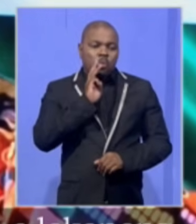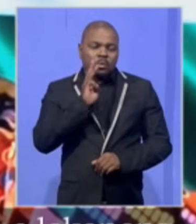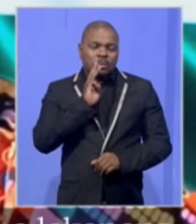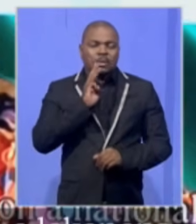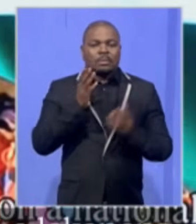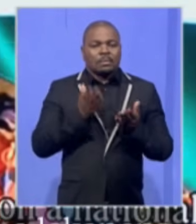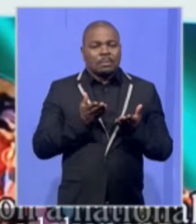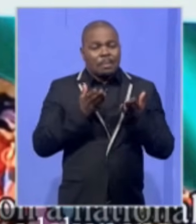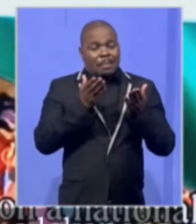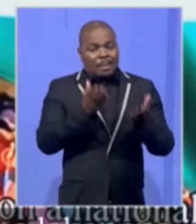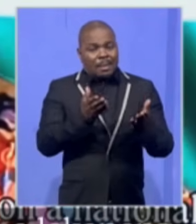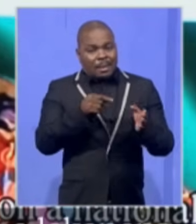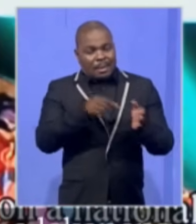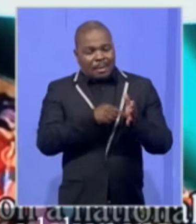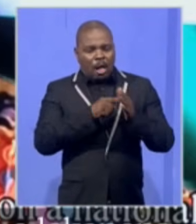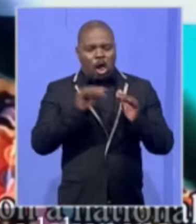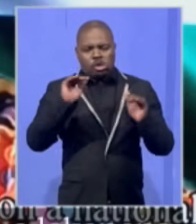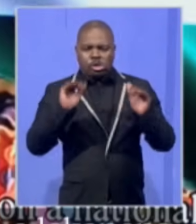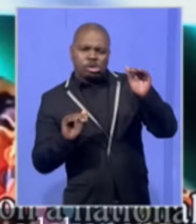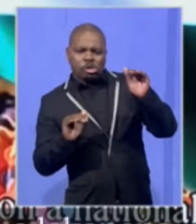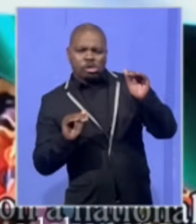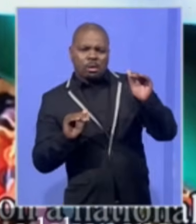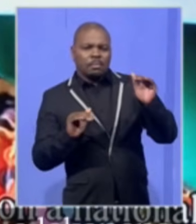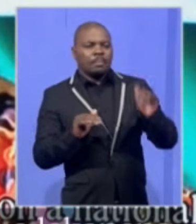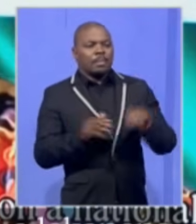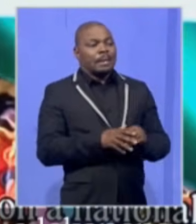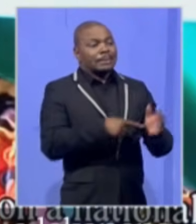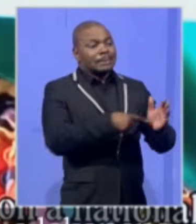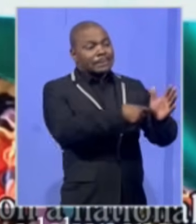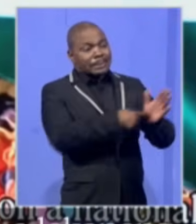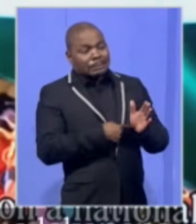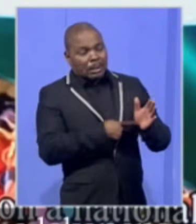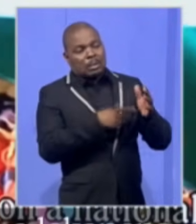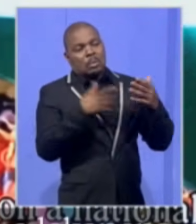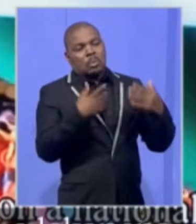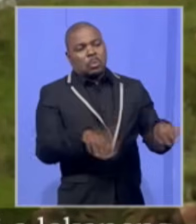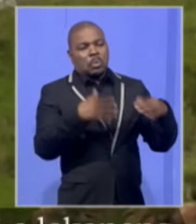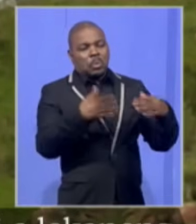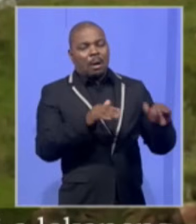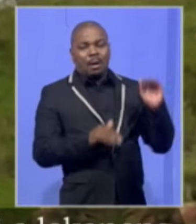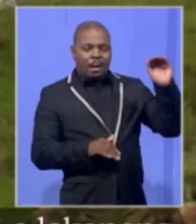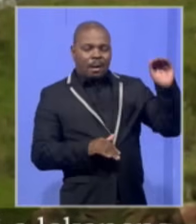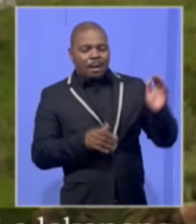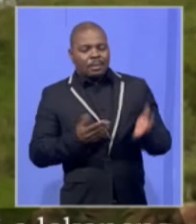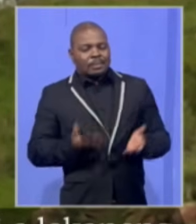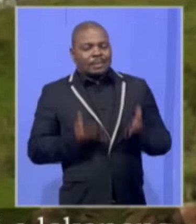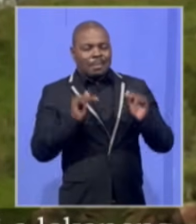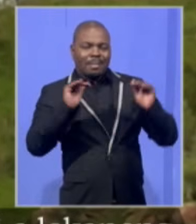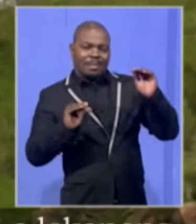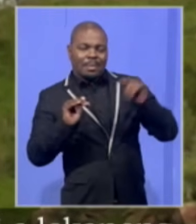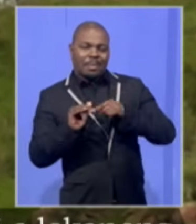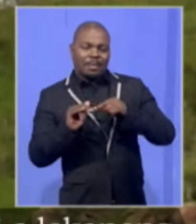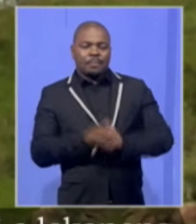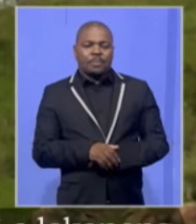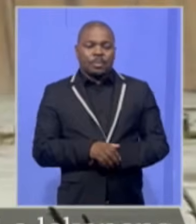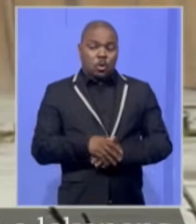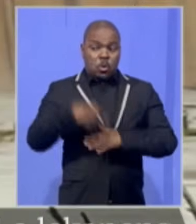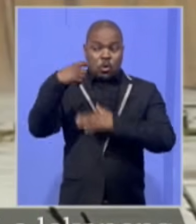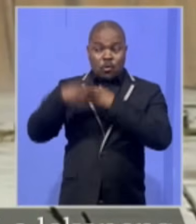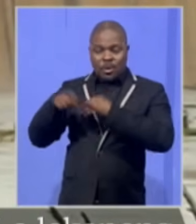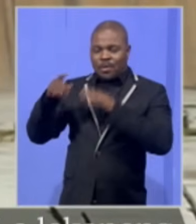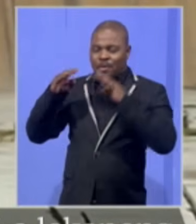approximately in balance with existing demands on a national scale. Conference e tla tsepamisa mogopolo mo